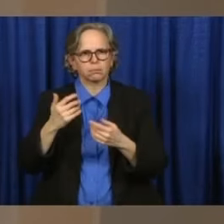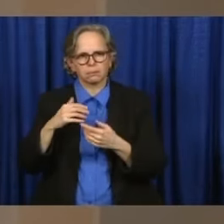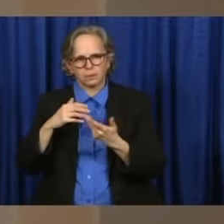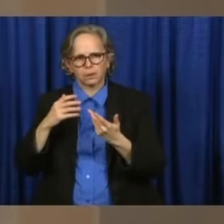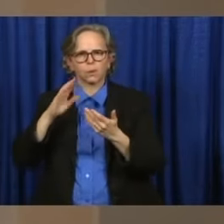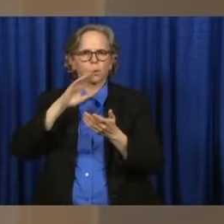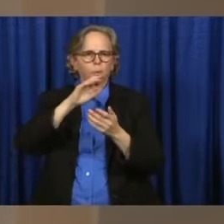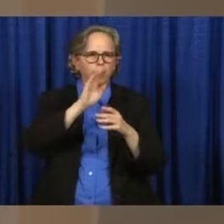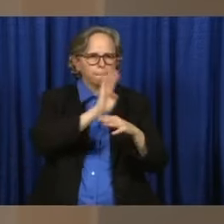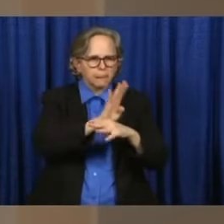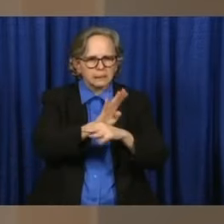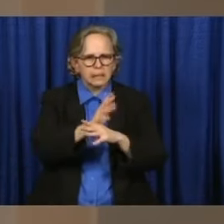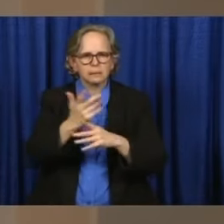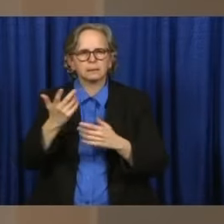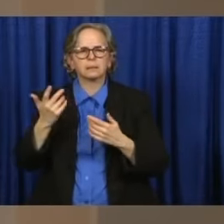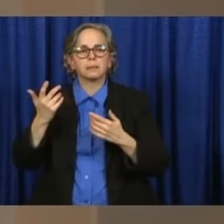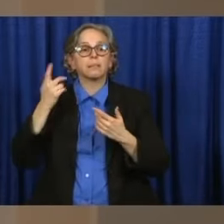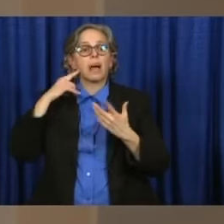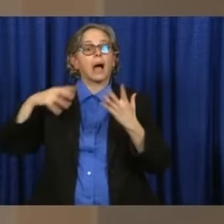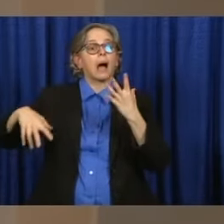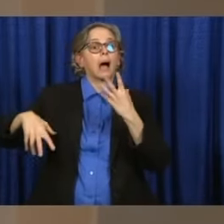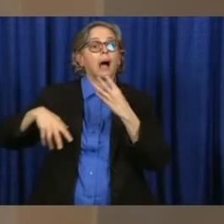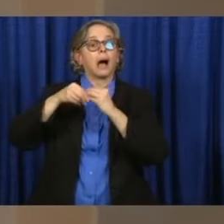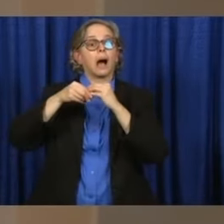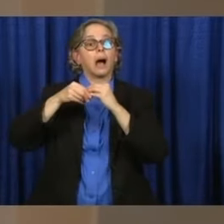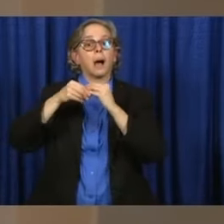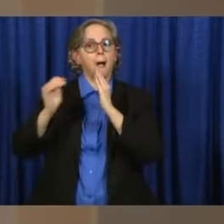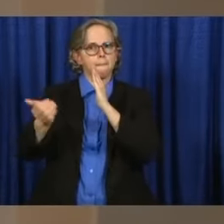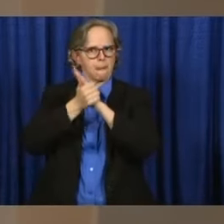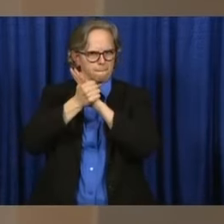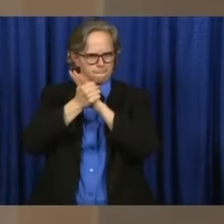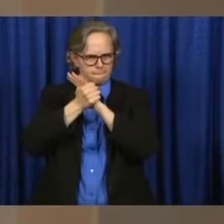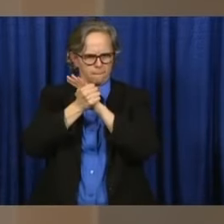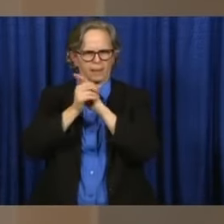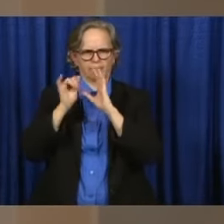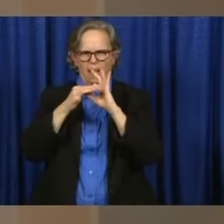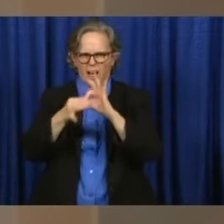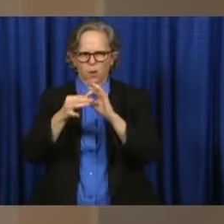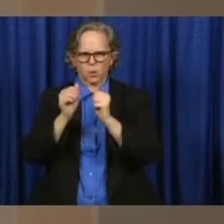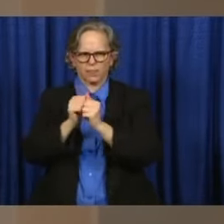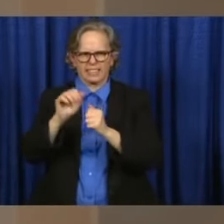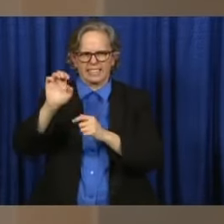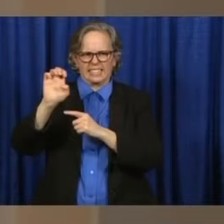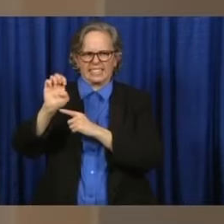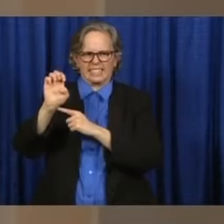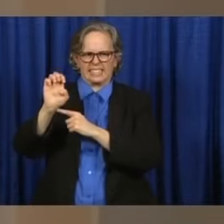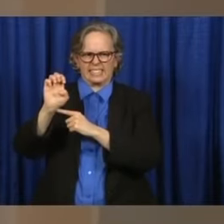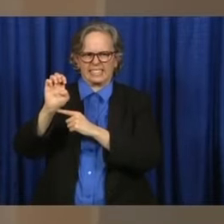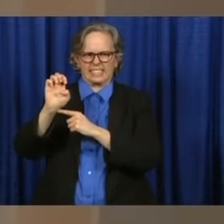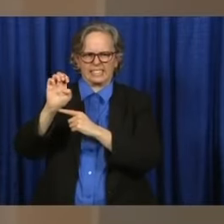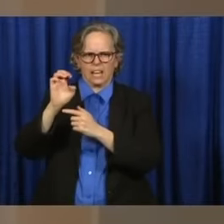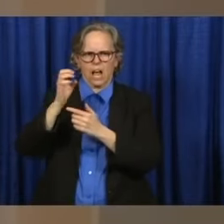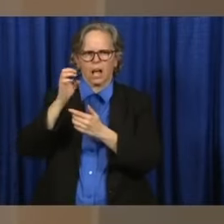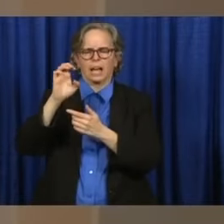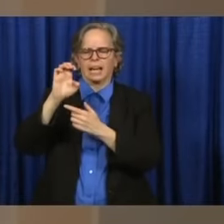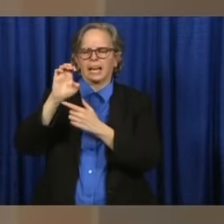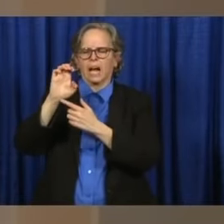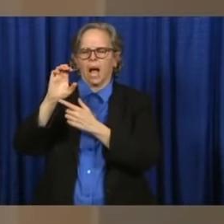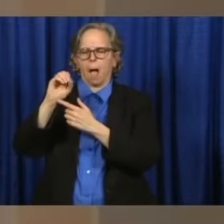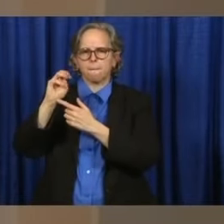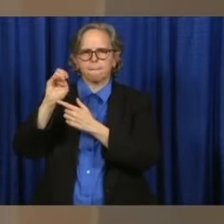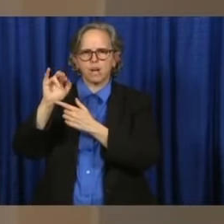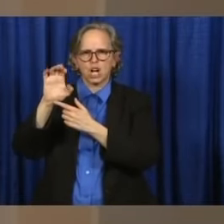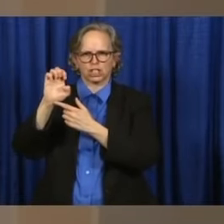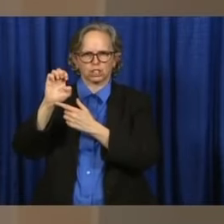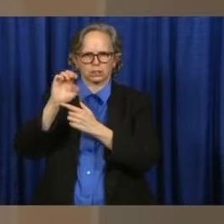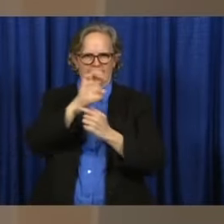addendum, the amendment to that really covers e-commerce. So if you're in that area, if you're a business, I encourage you to look at the addendum that will